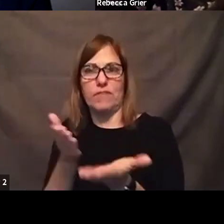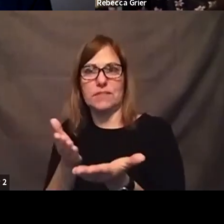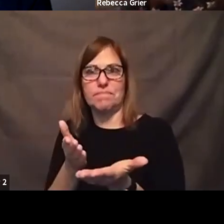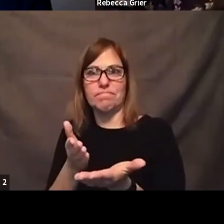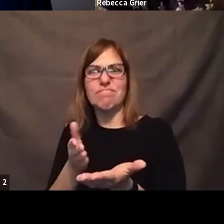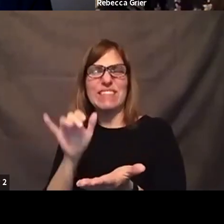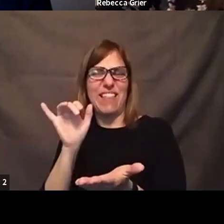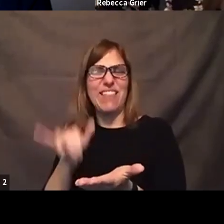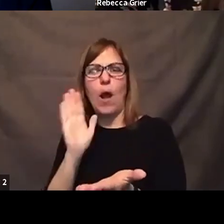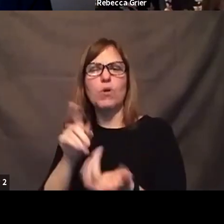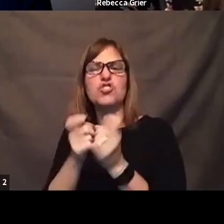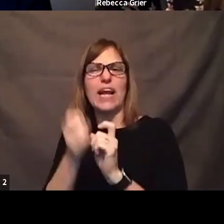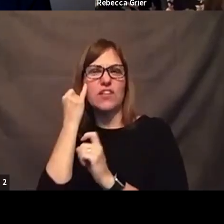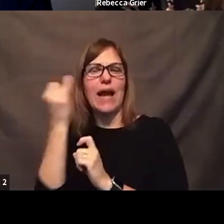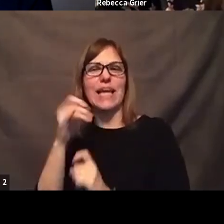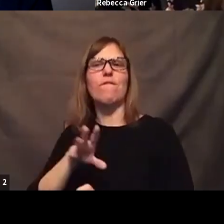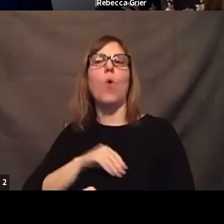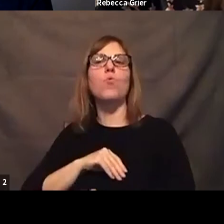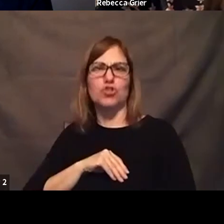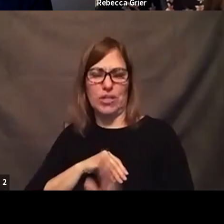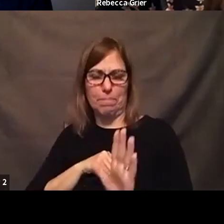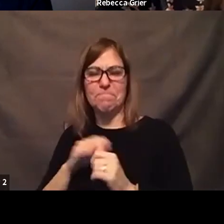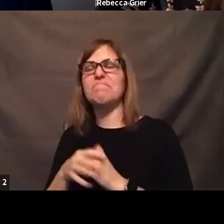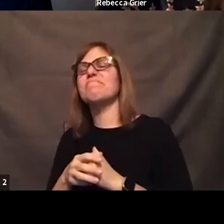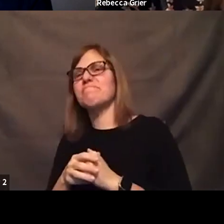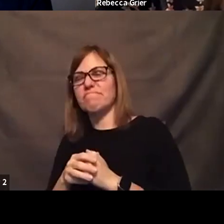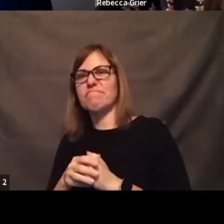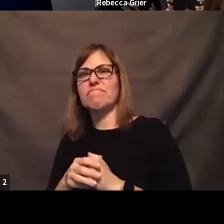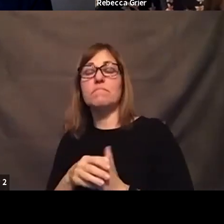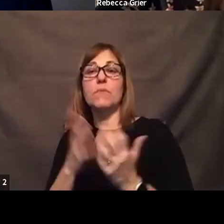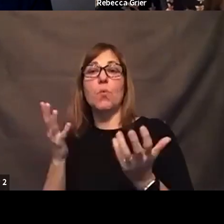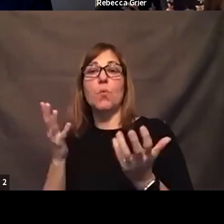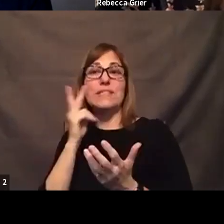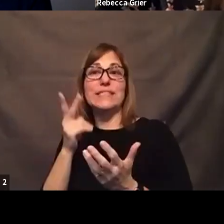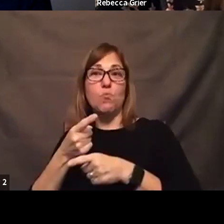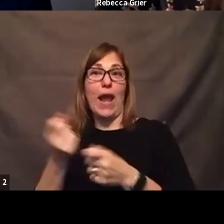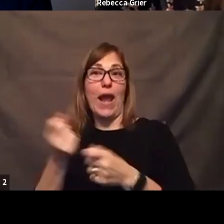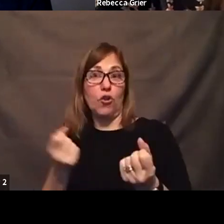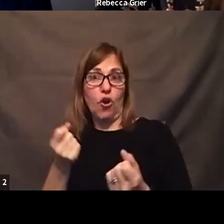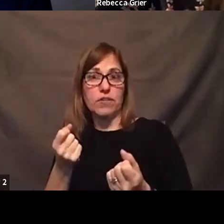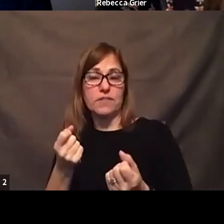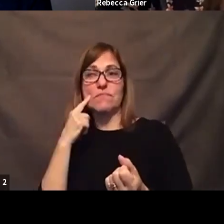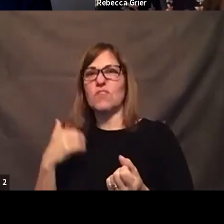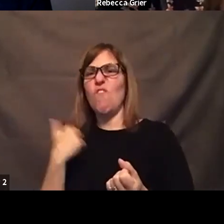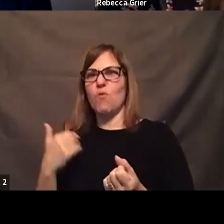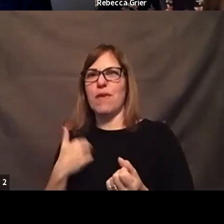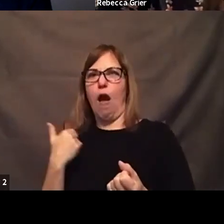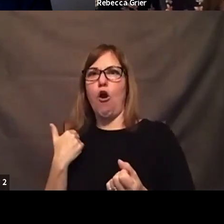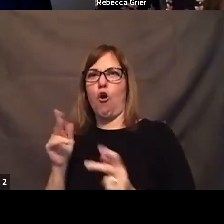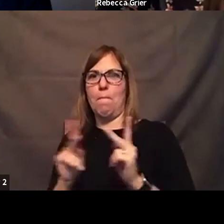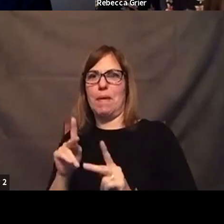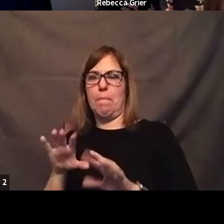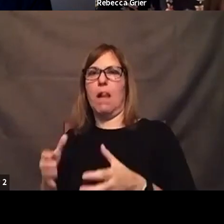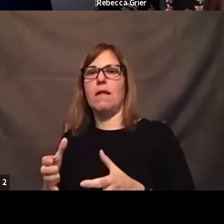ownership, right? Right, and one of the things we're seeing in just regular cars is for the younger generation, they're getting licenses at a